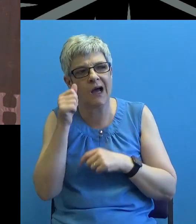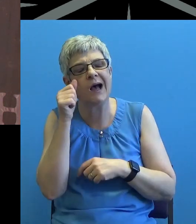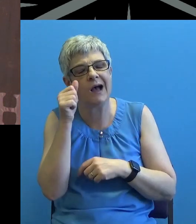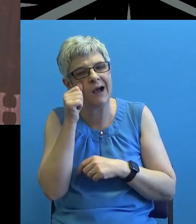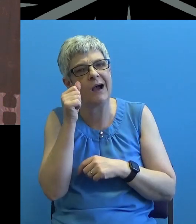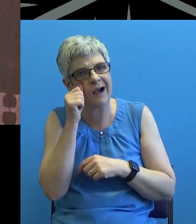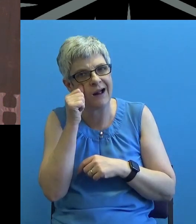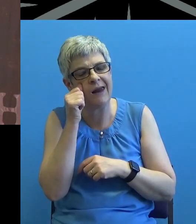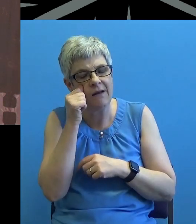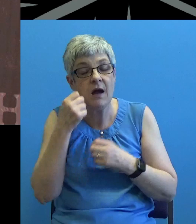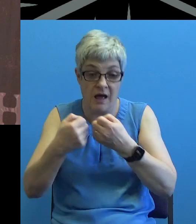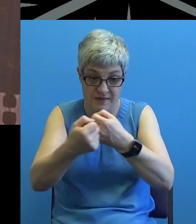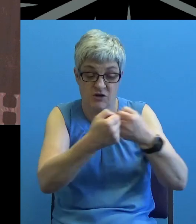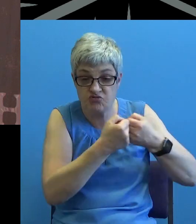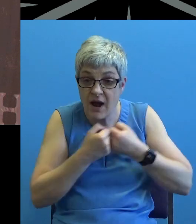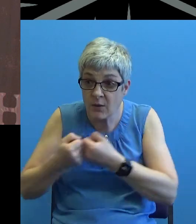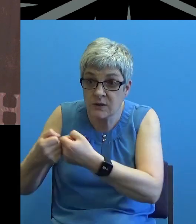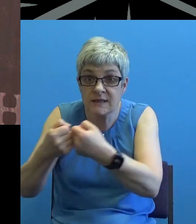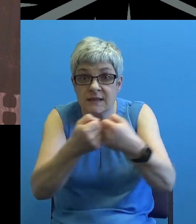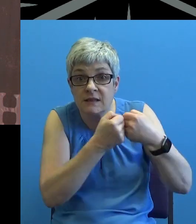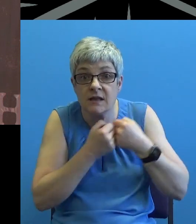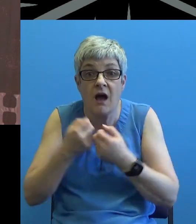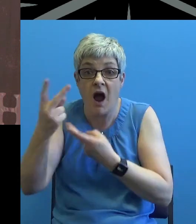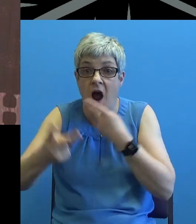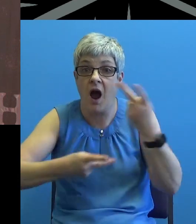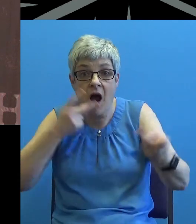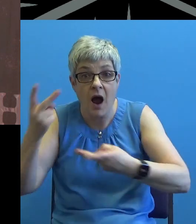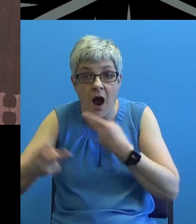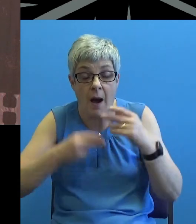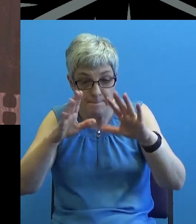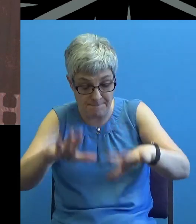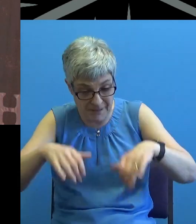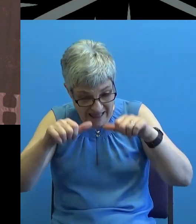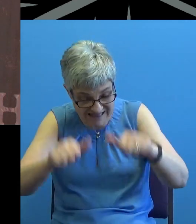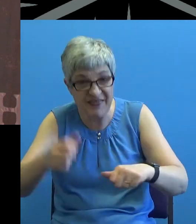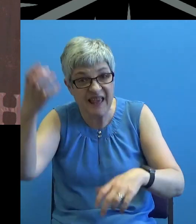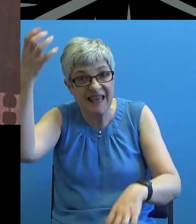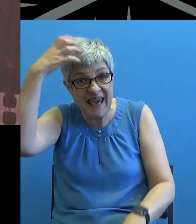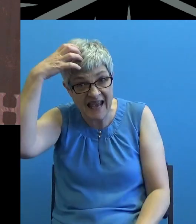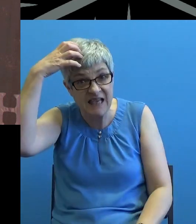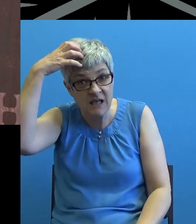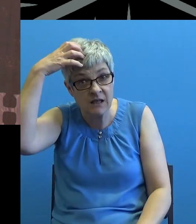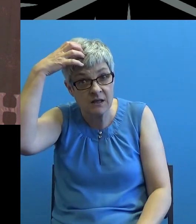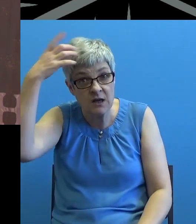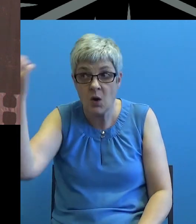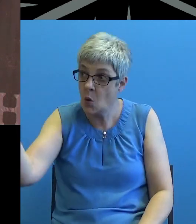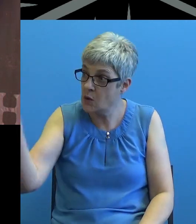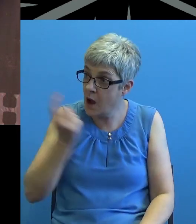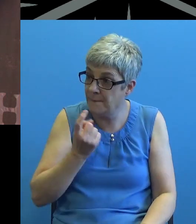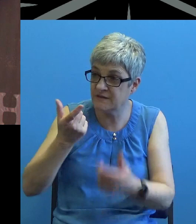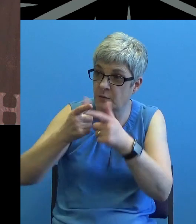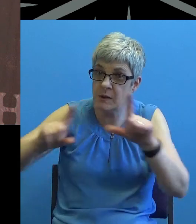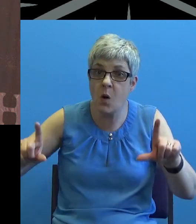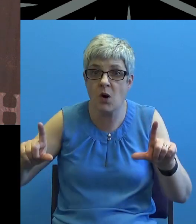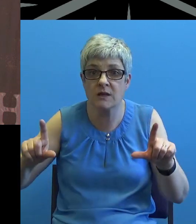And before you know it, the crowds are singing, "Blessed is the King who comes in the name of the Lord.